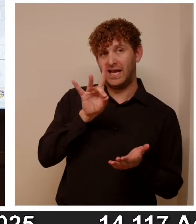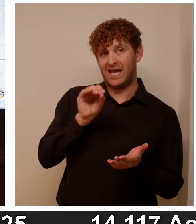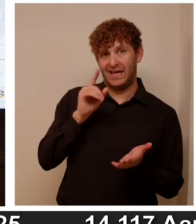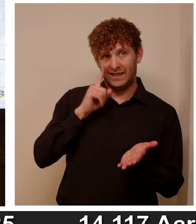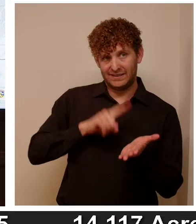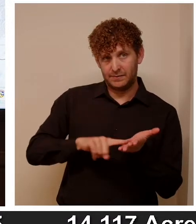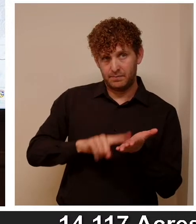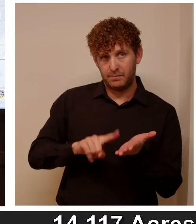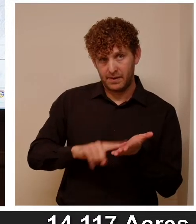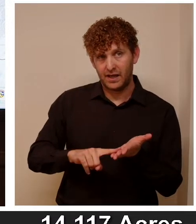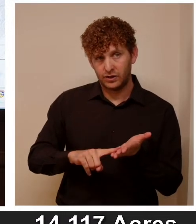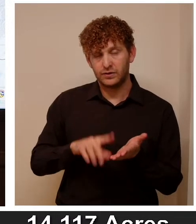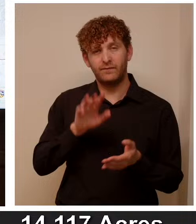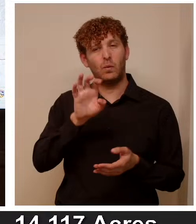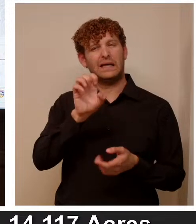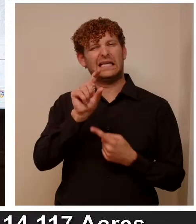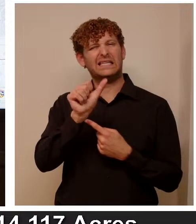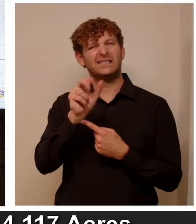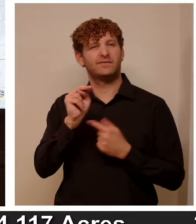Of that,